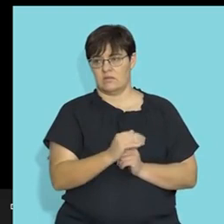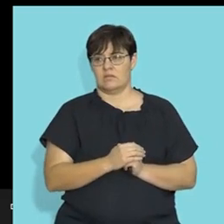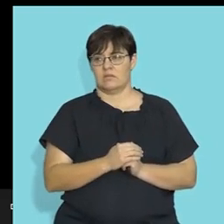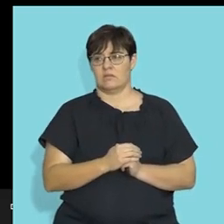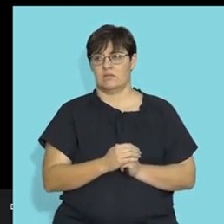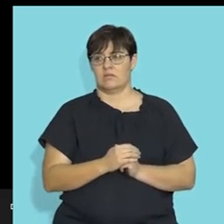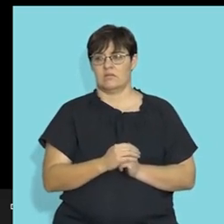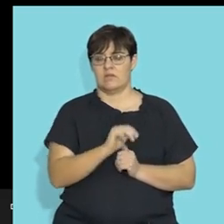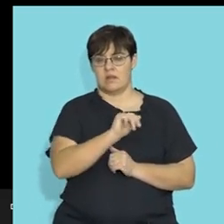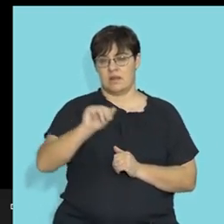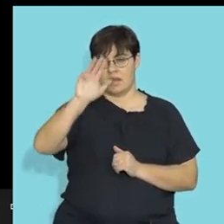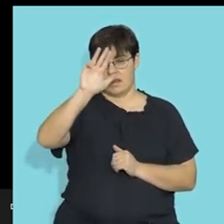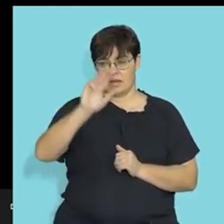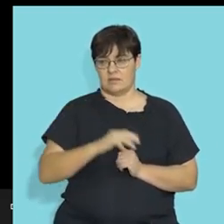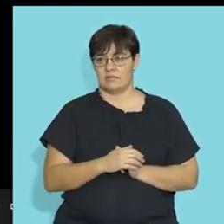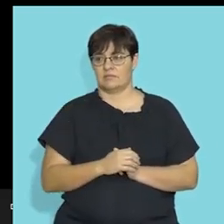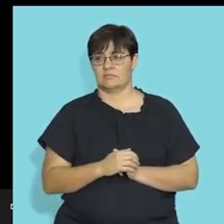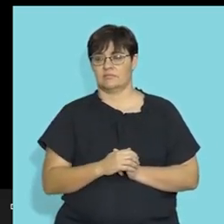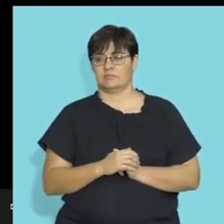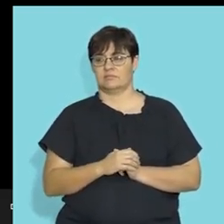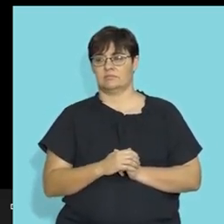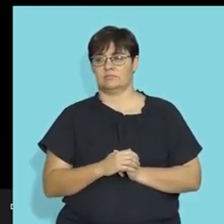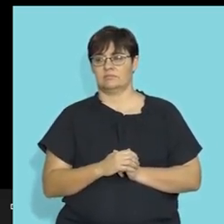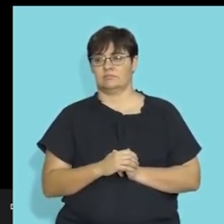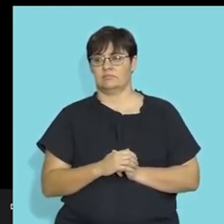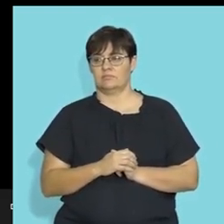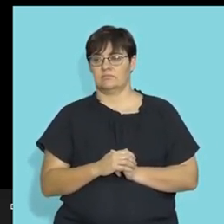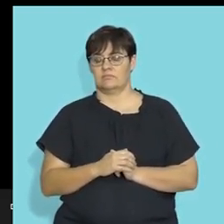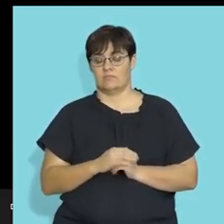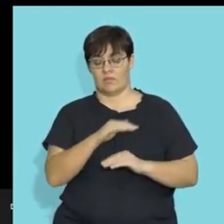quarter to the power of 9